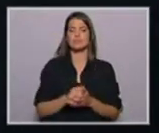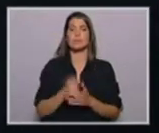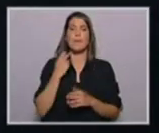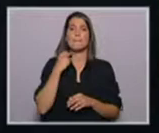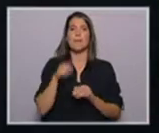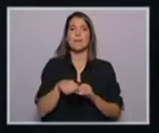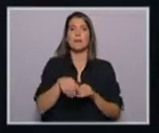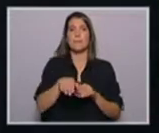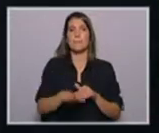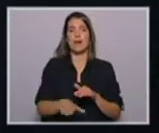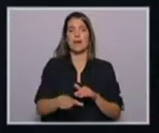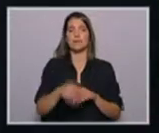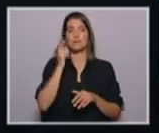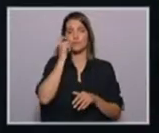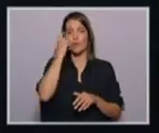man,